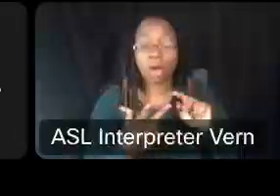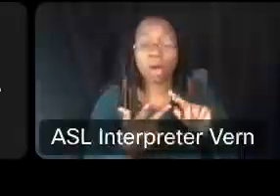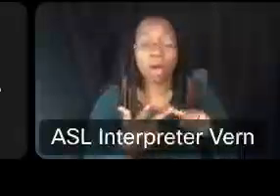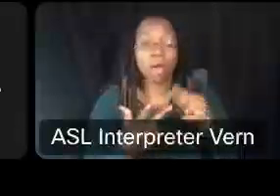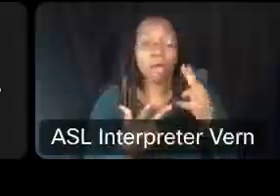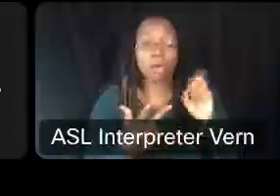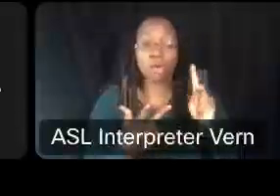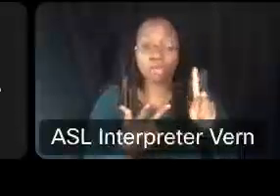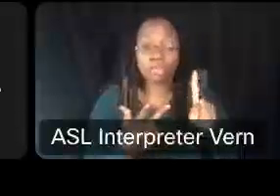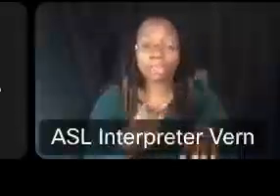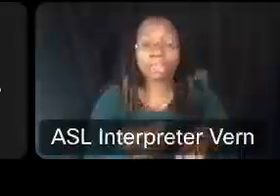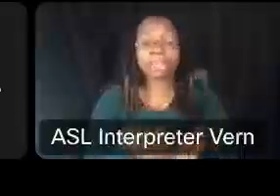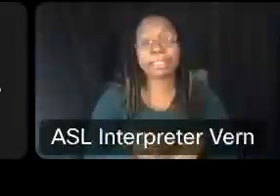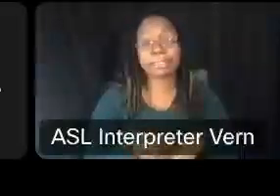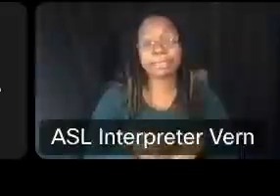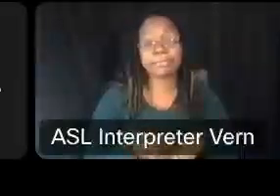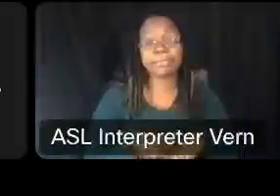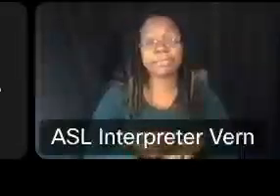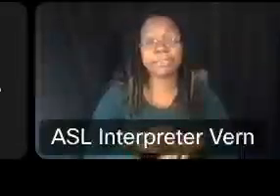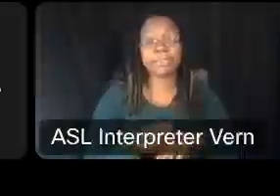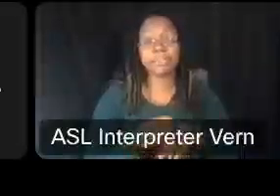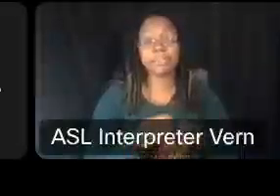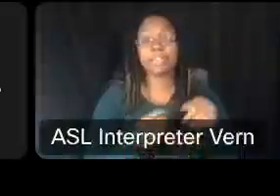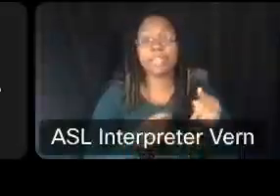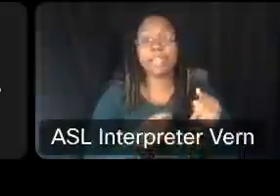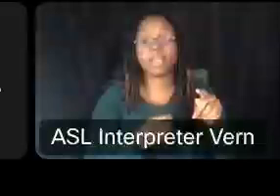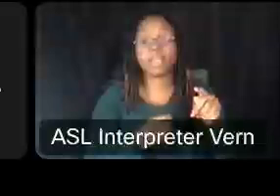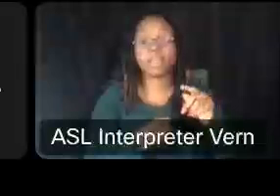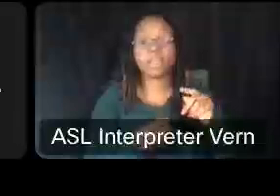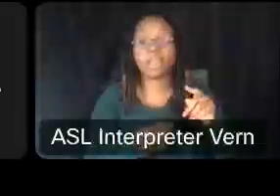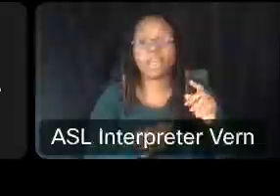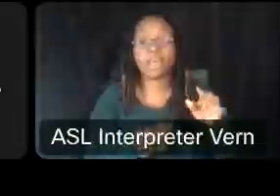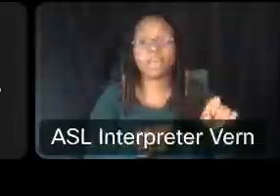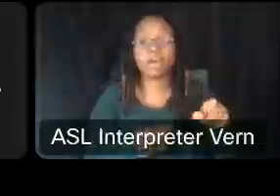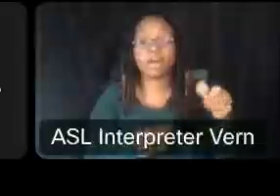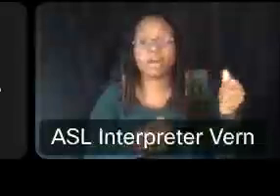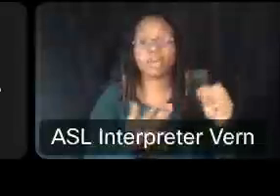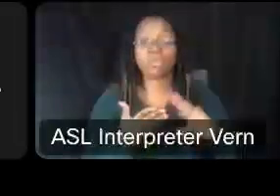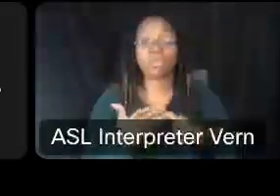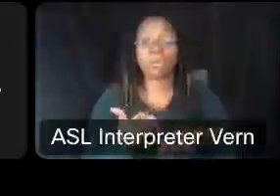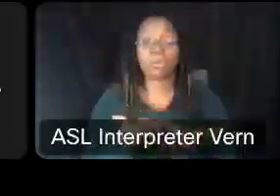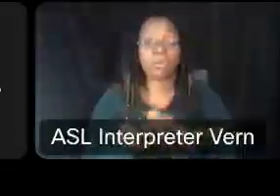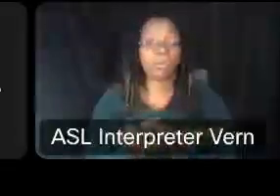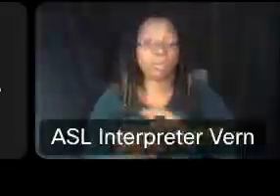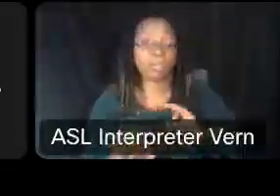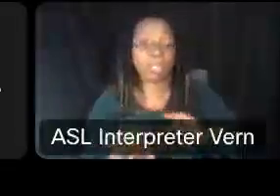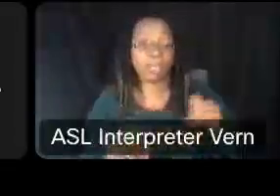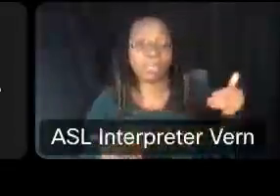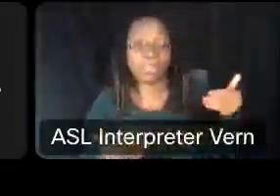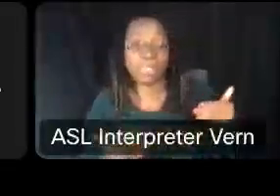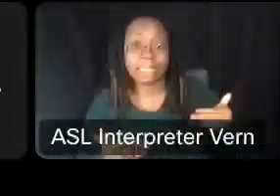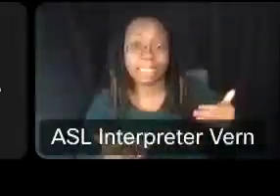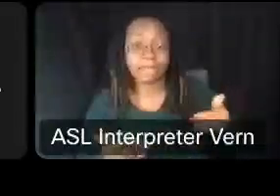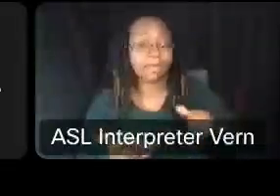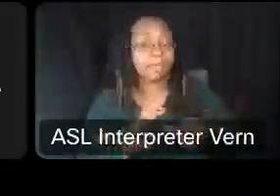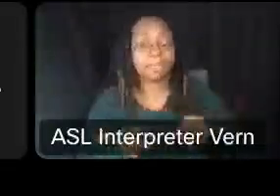And same as in a previous agreement, staff from the program were nearby but did not need to be in the